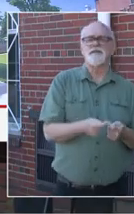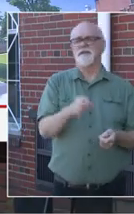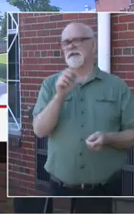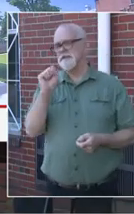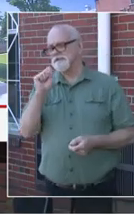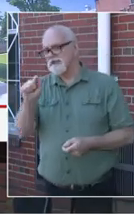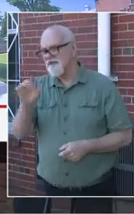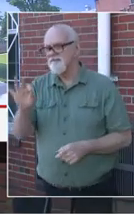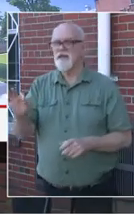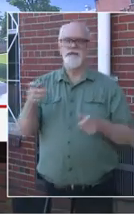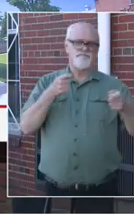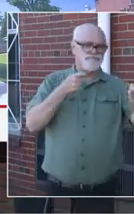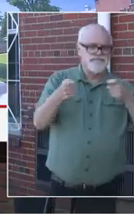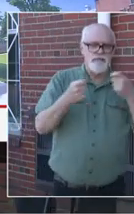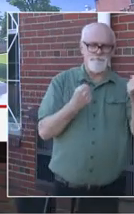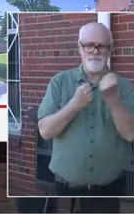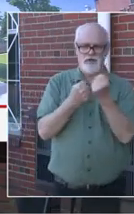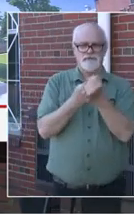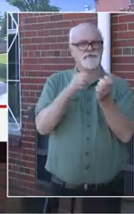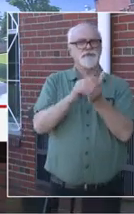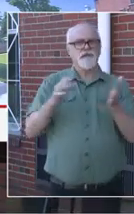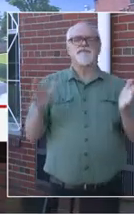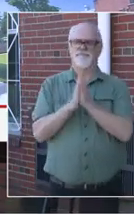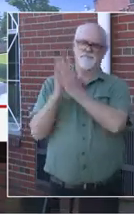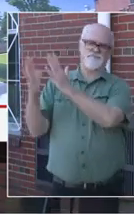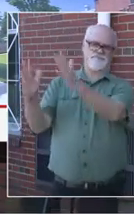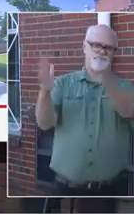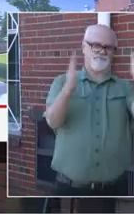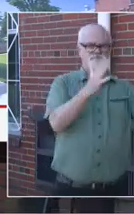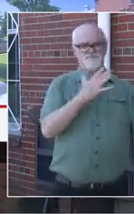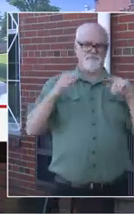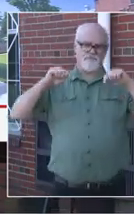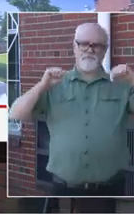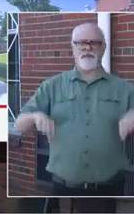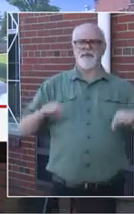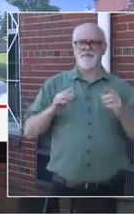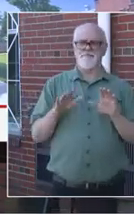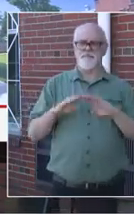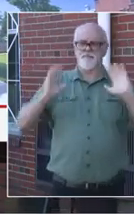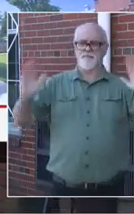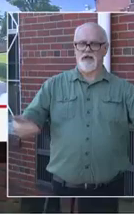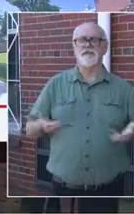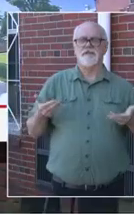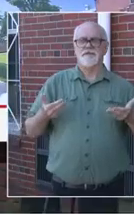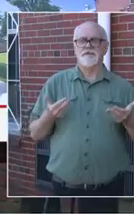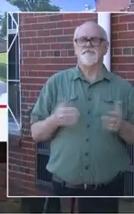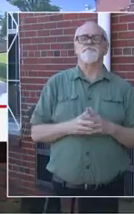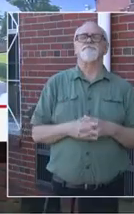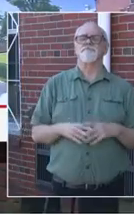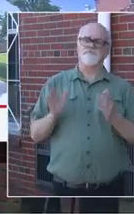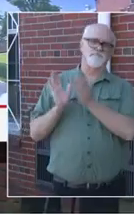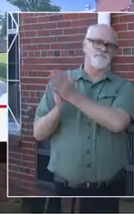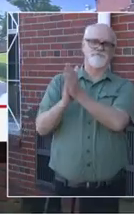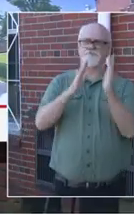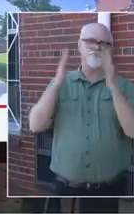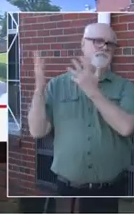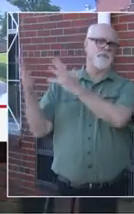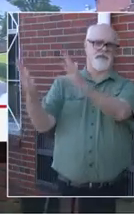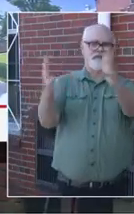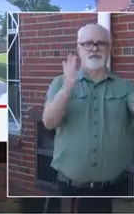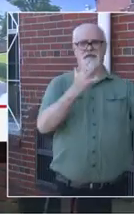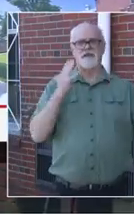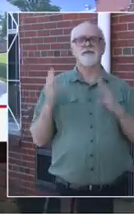we have. Let's give our educators a round of applause, because we know we can create great